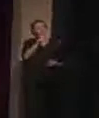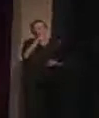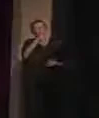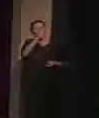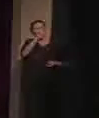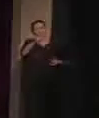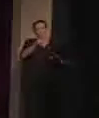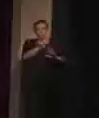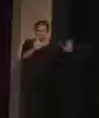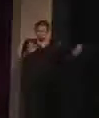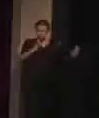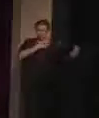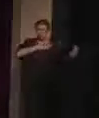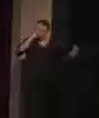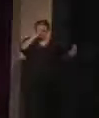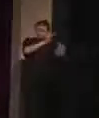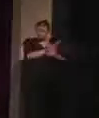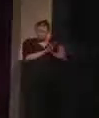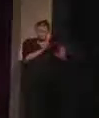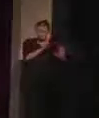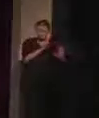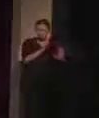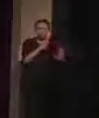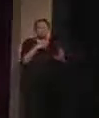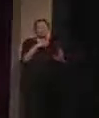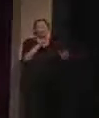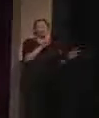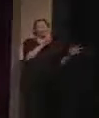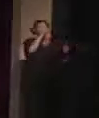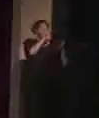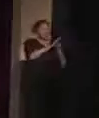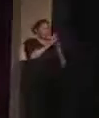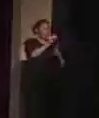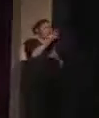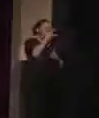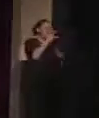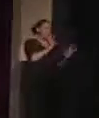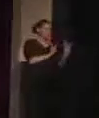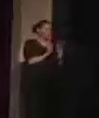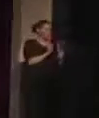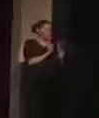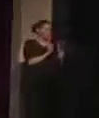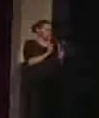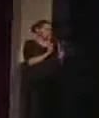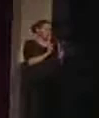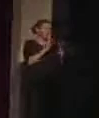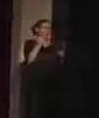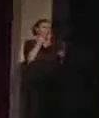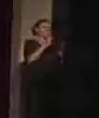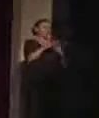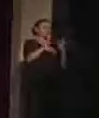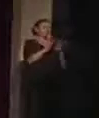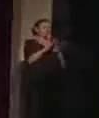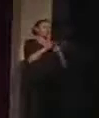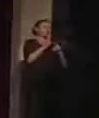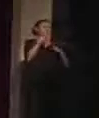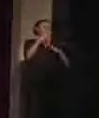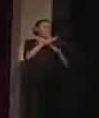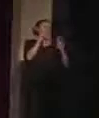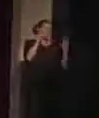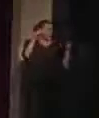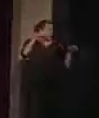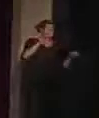book. I believe that Caucasian people, by and large, see the world from the top down.